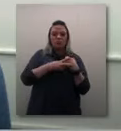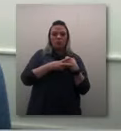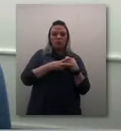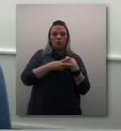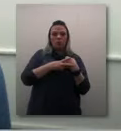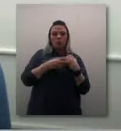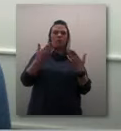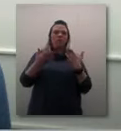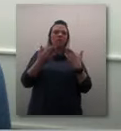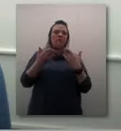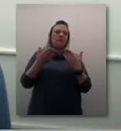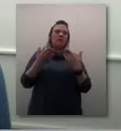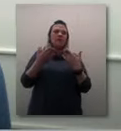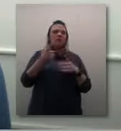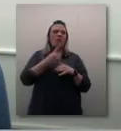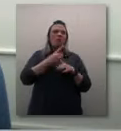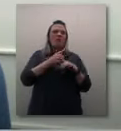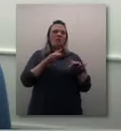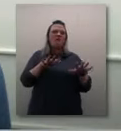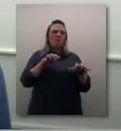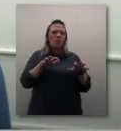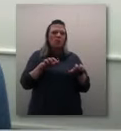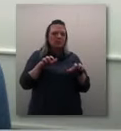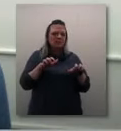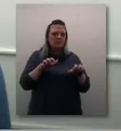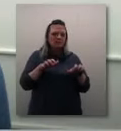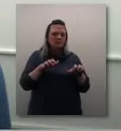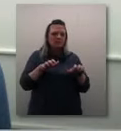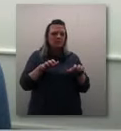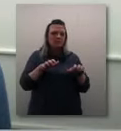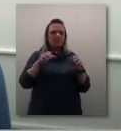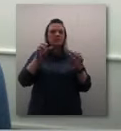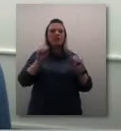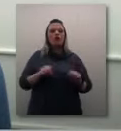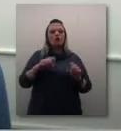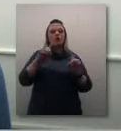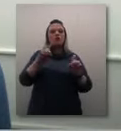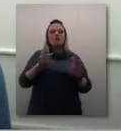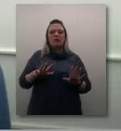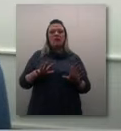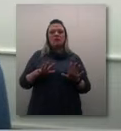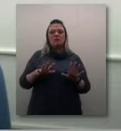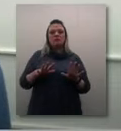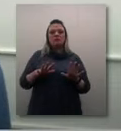be appropriately, like frozen. There could be testing done,